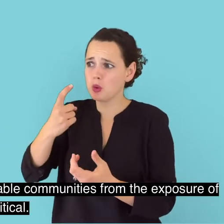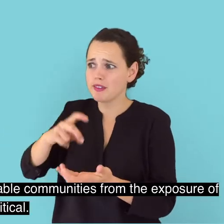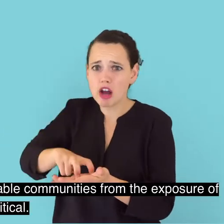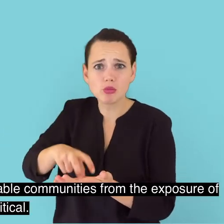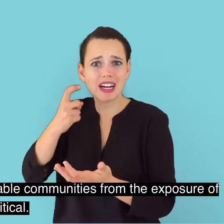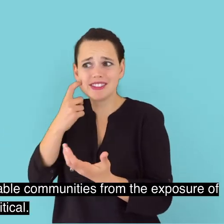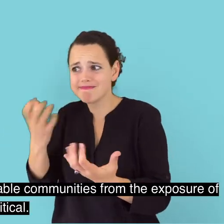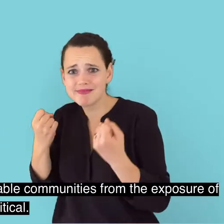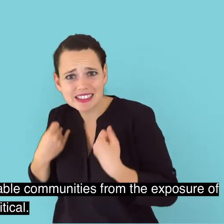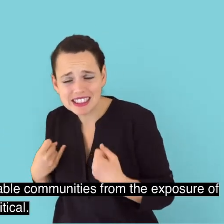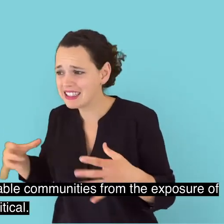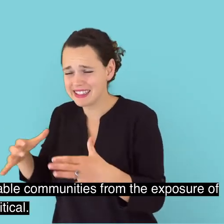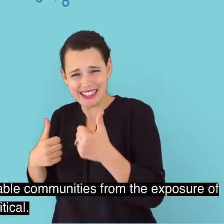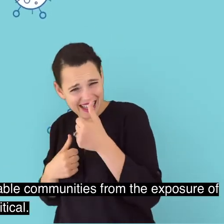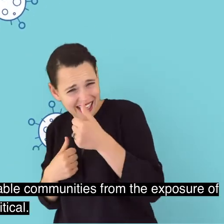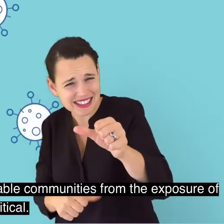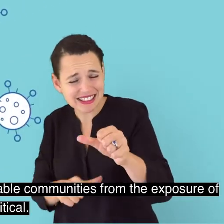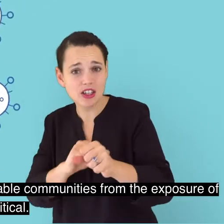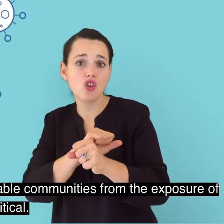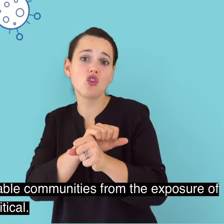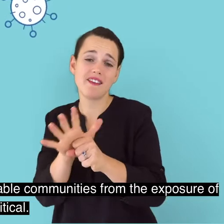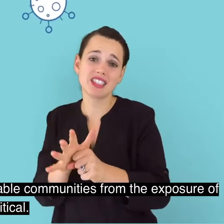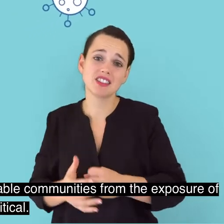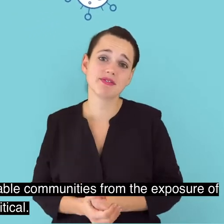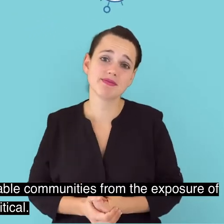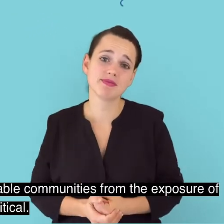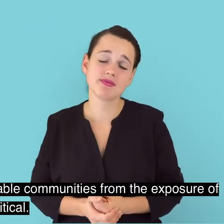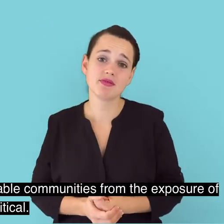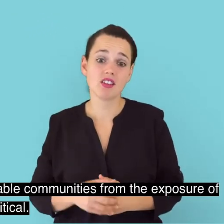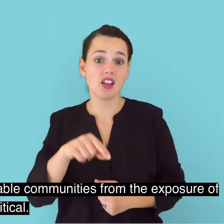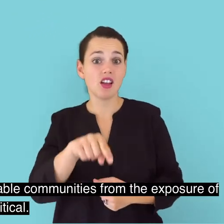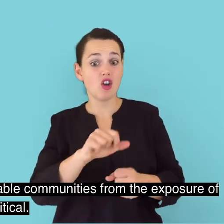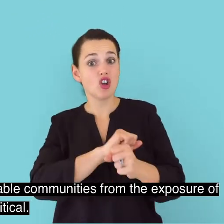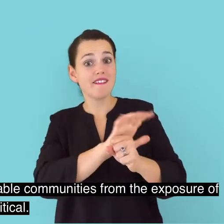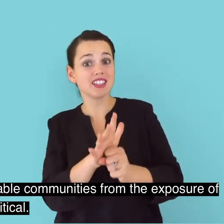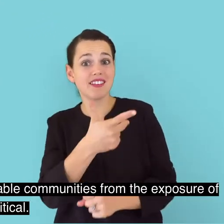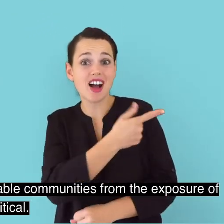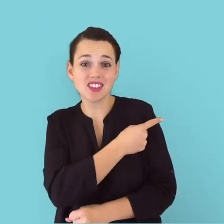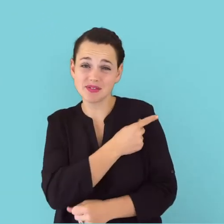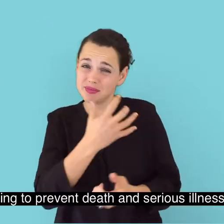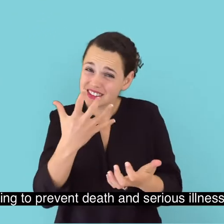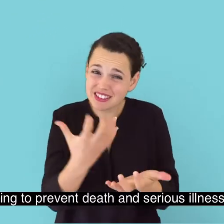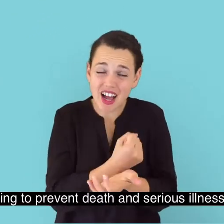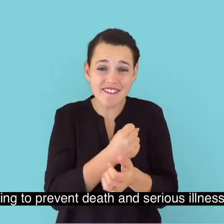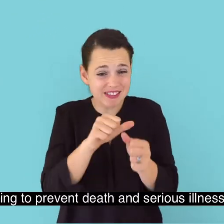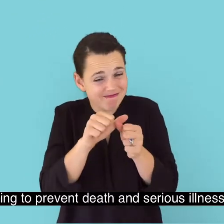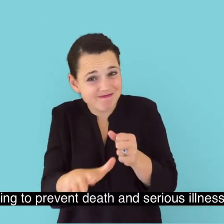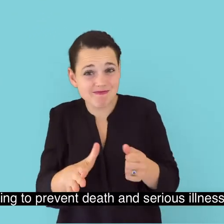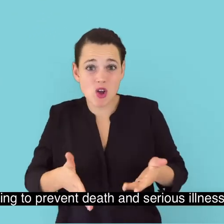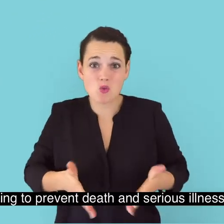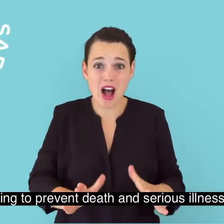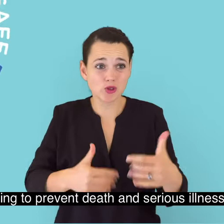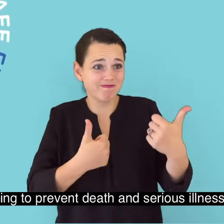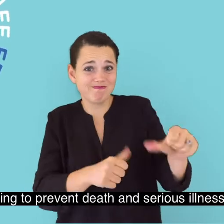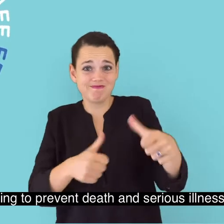Protecting Australians, including our most vulnerable communities from the exposure of COVID-19, is critical. COVID-19 vaccines